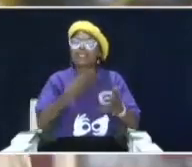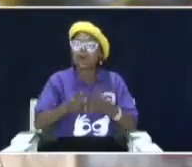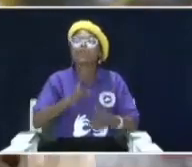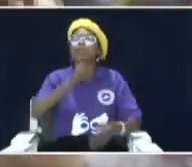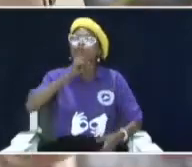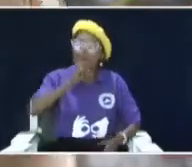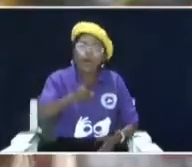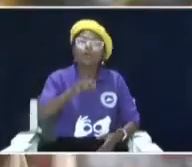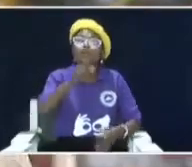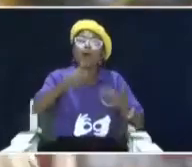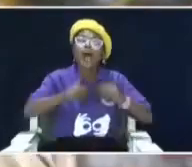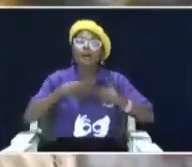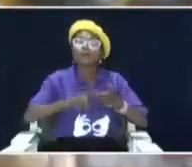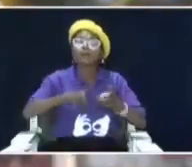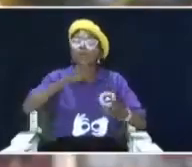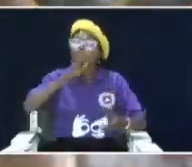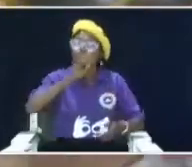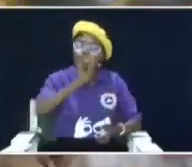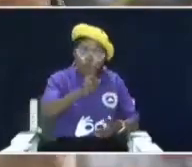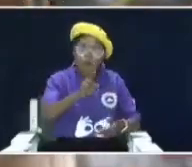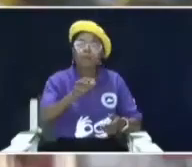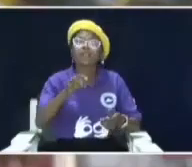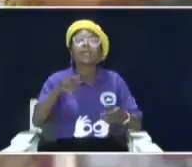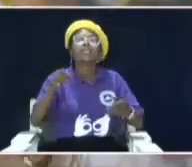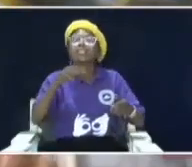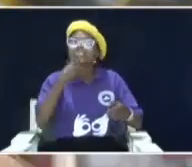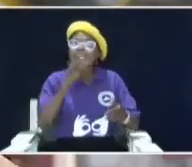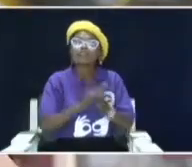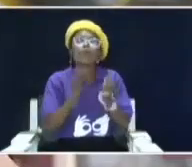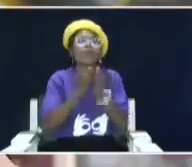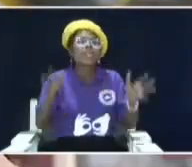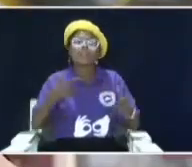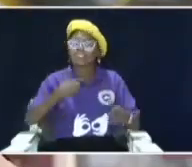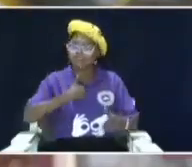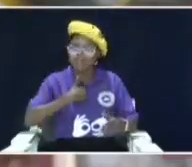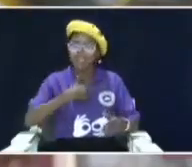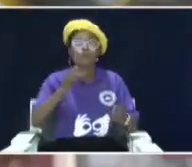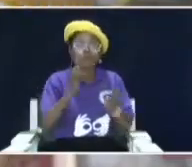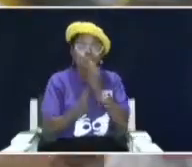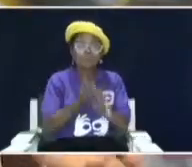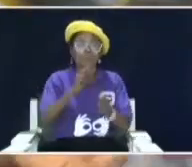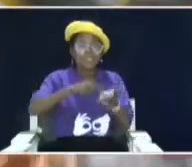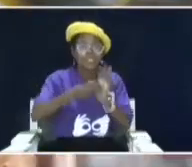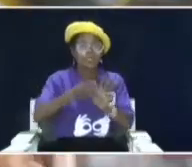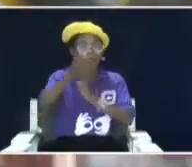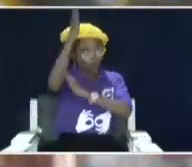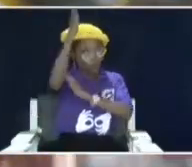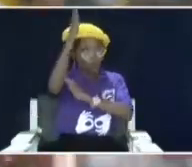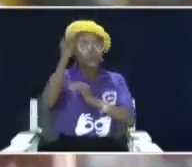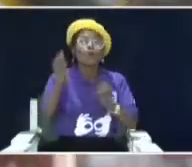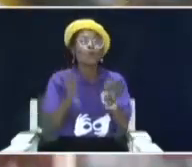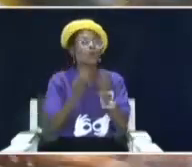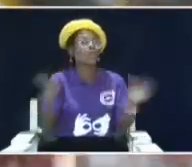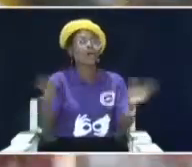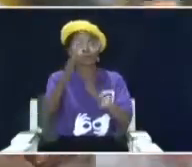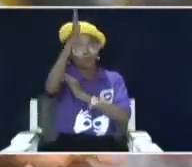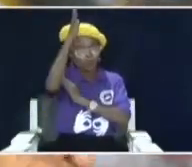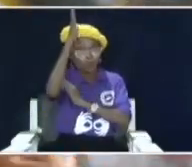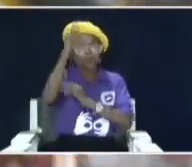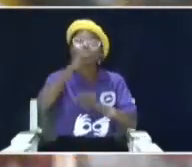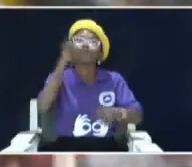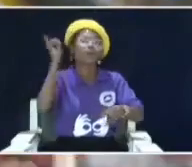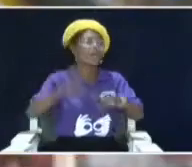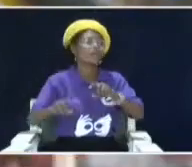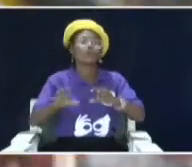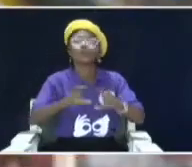you are in partnership with him. He said, for without me, you can do nothing. Absolutely nothing. You can amount to nothing in the